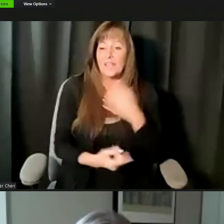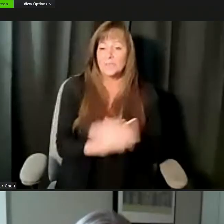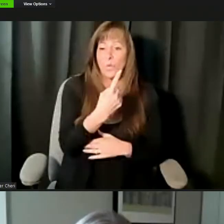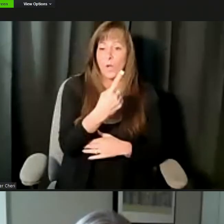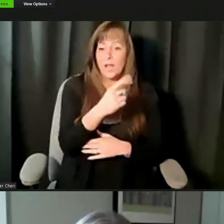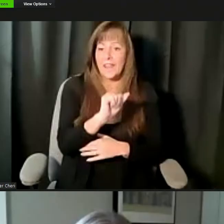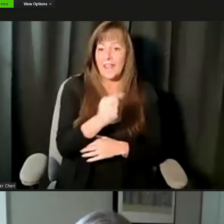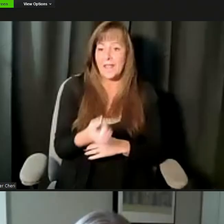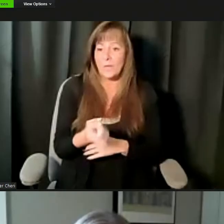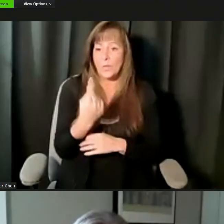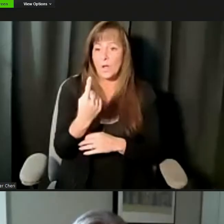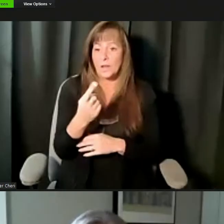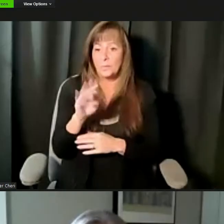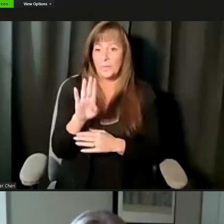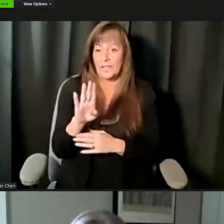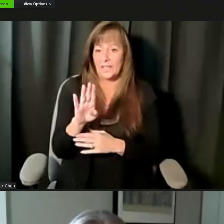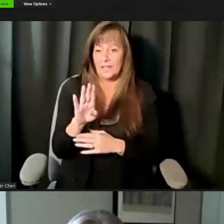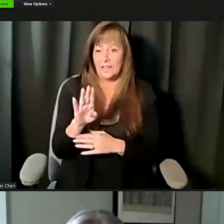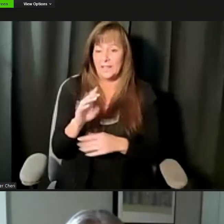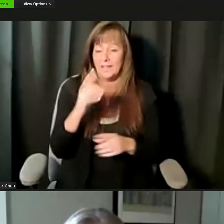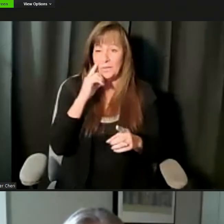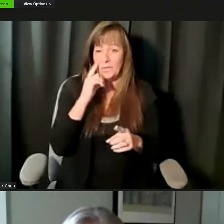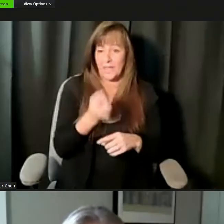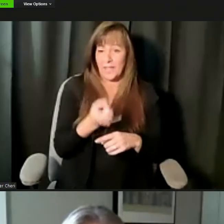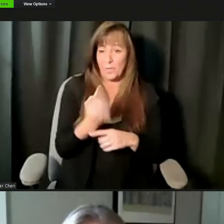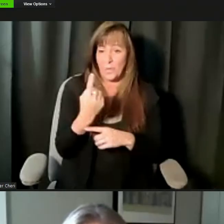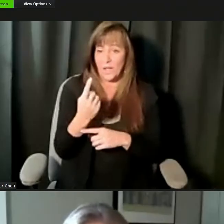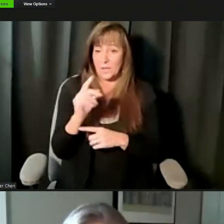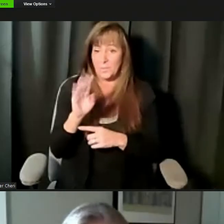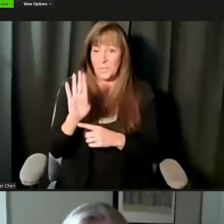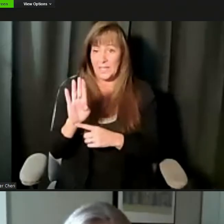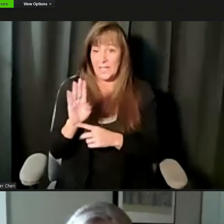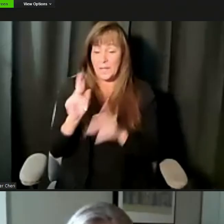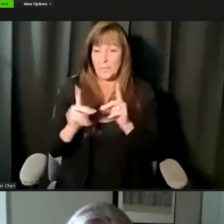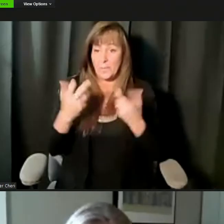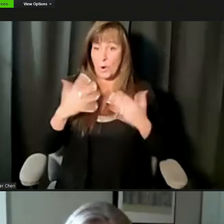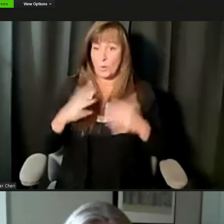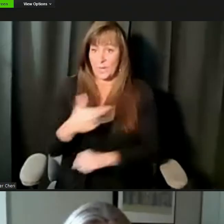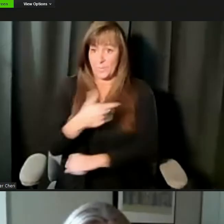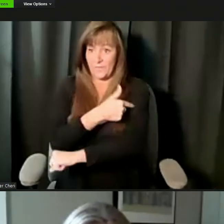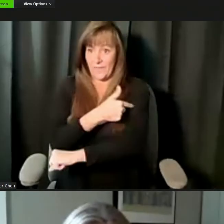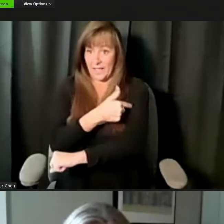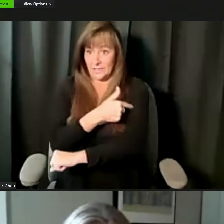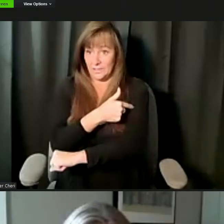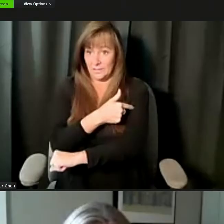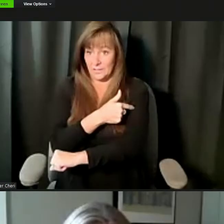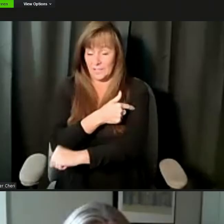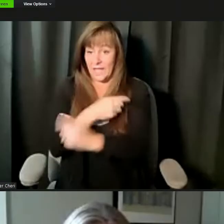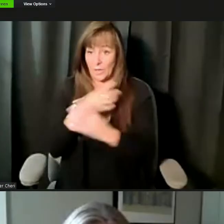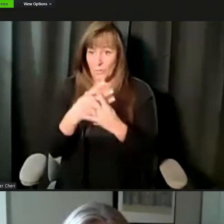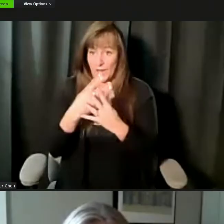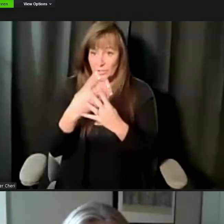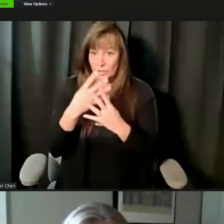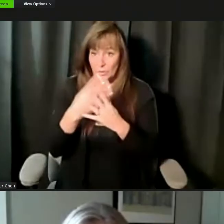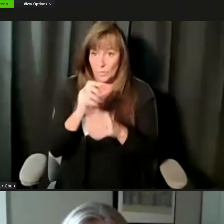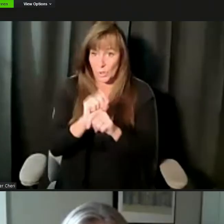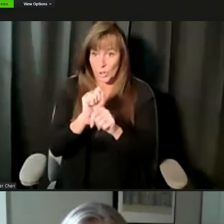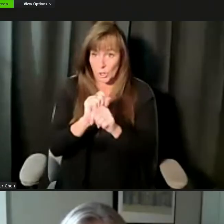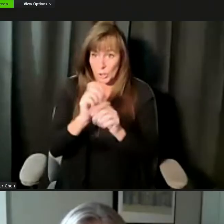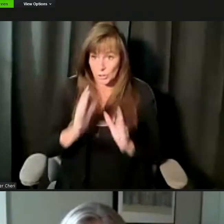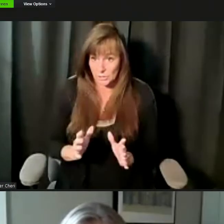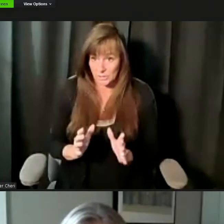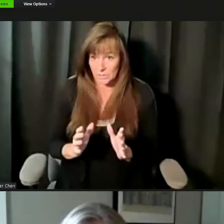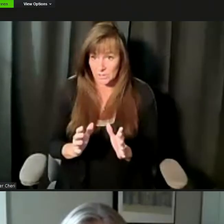it the case that 1B or people in 1B are already getting vaccinated, like correctional facility workers? And if so, is